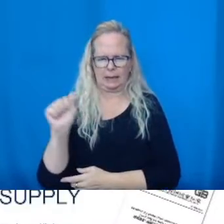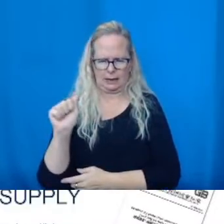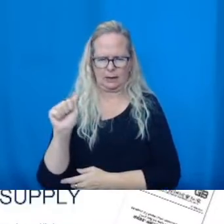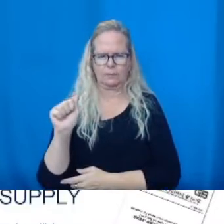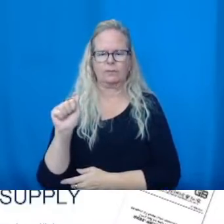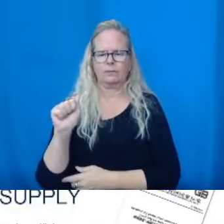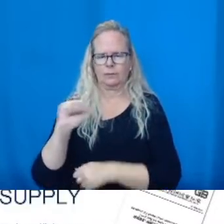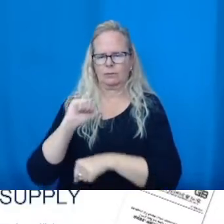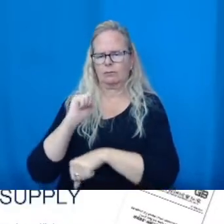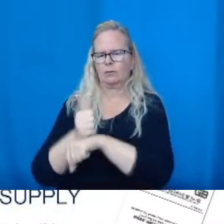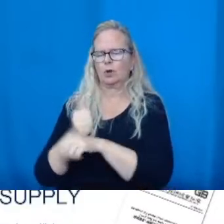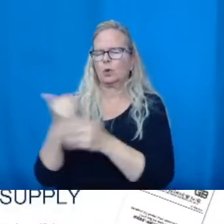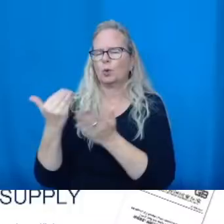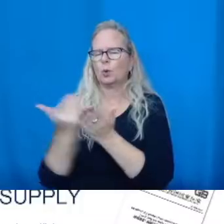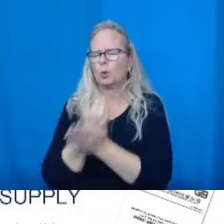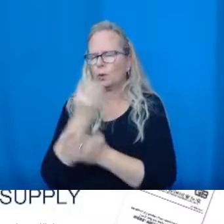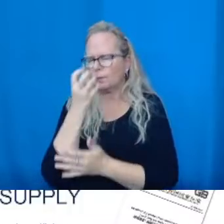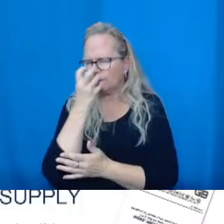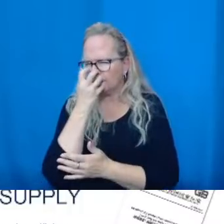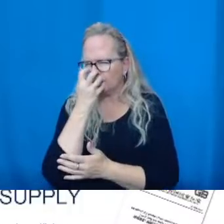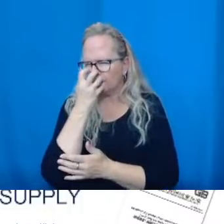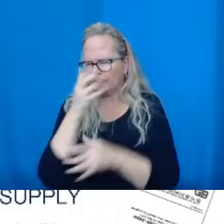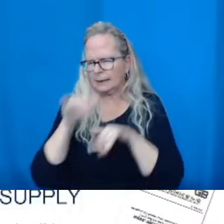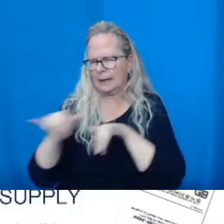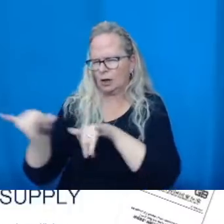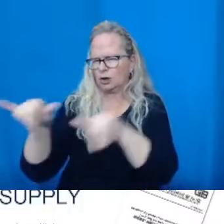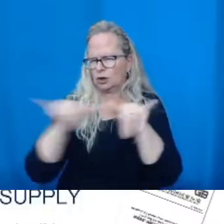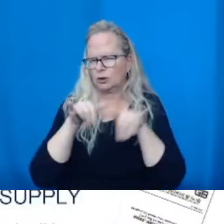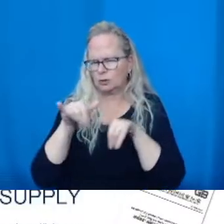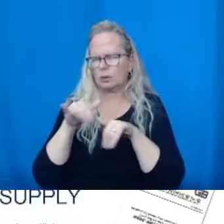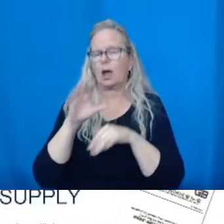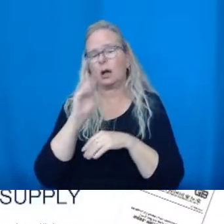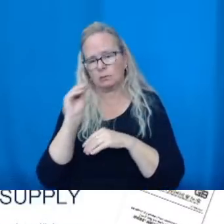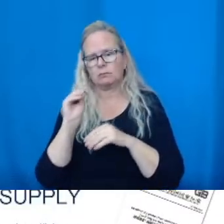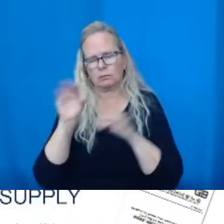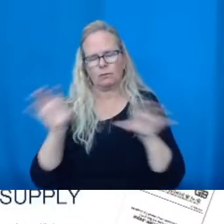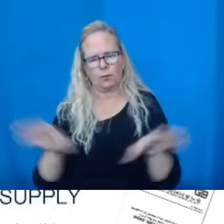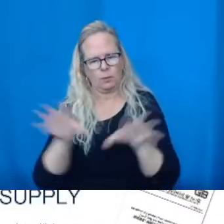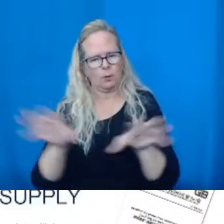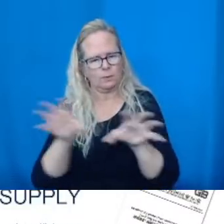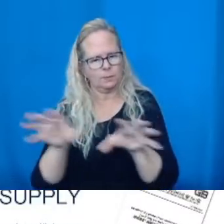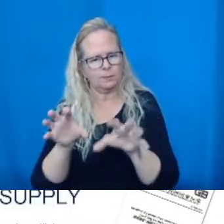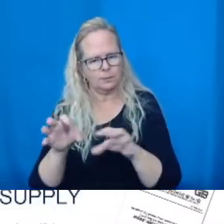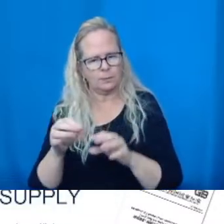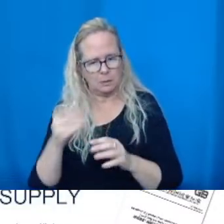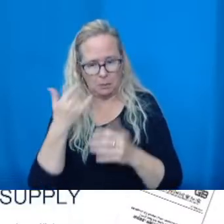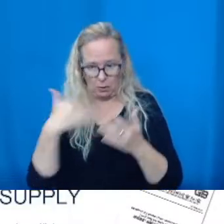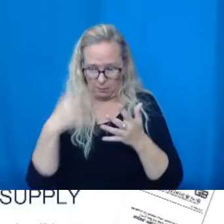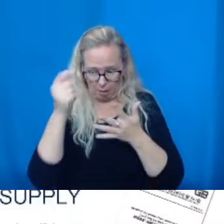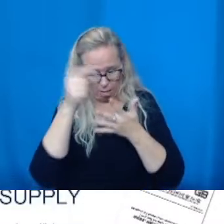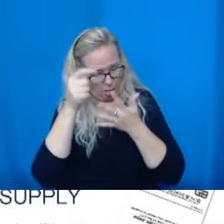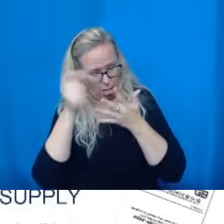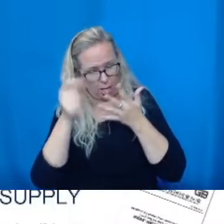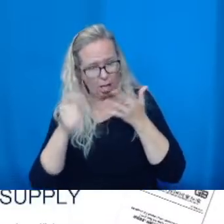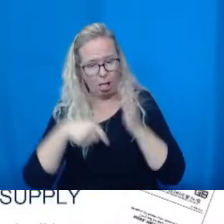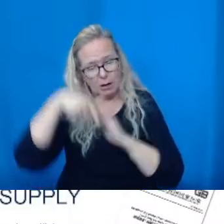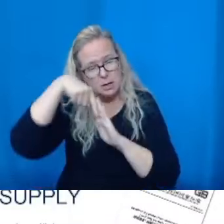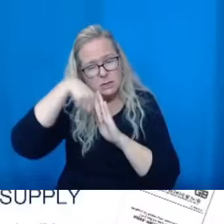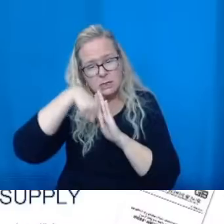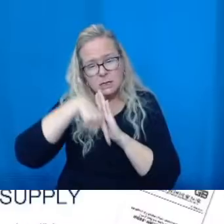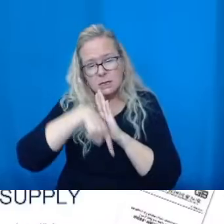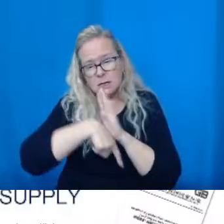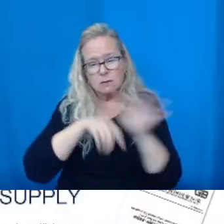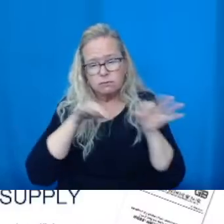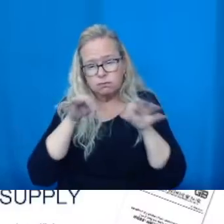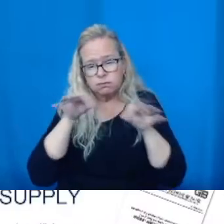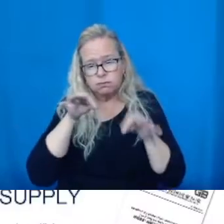is a very comprehensive thing to do. You imagine, as I described what NIOSH does, Canada has to reproduce that for its own needs. And so it may